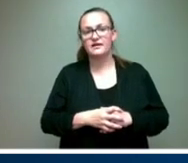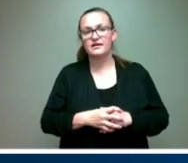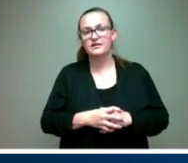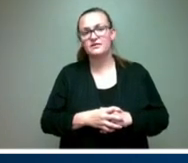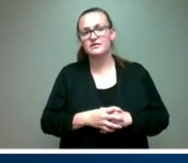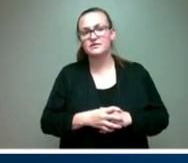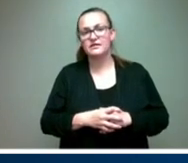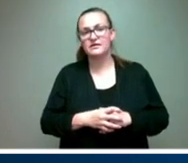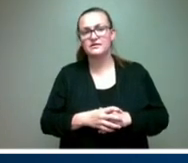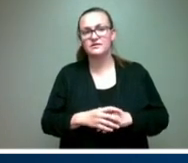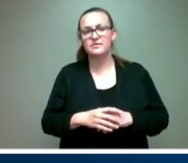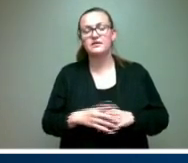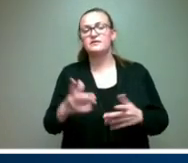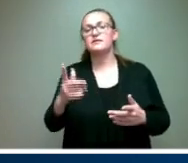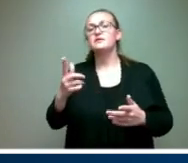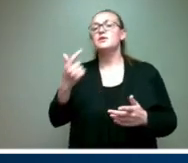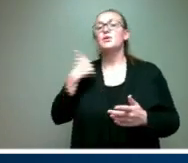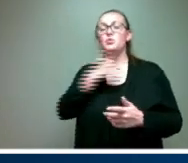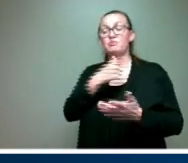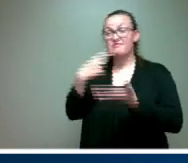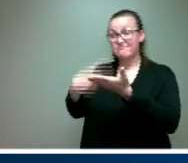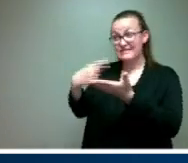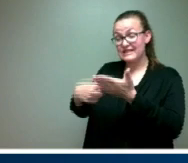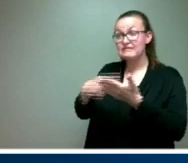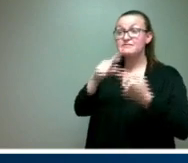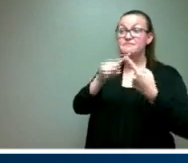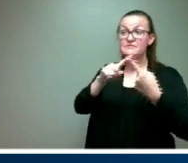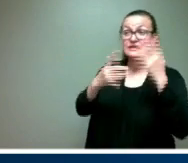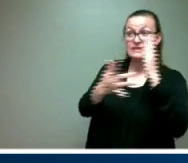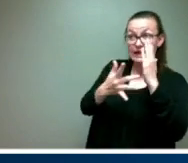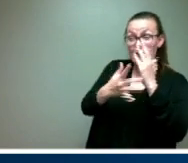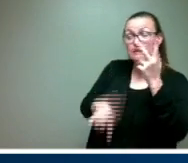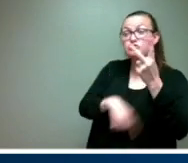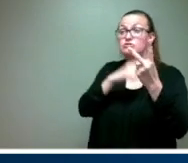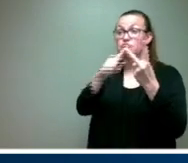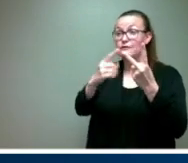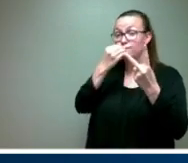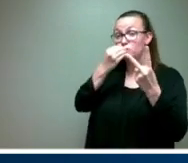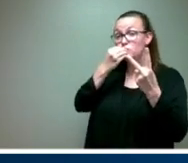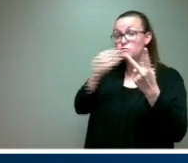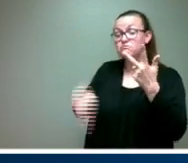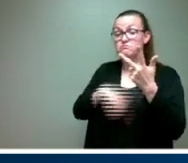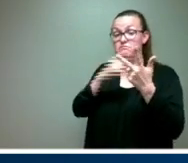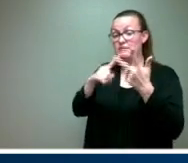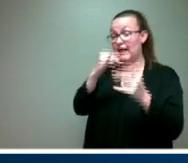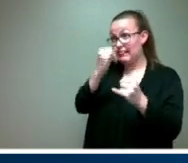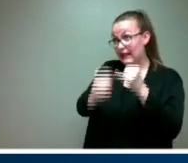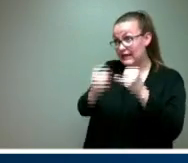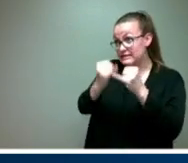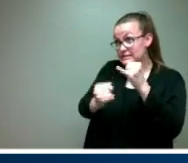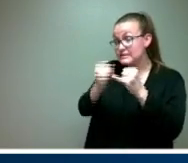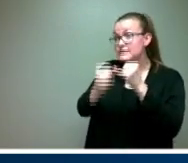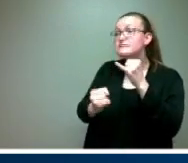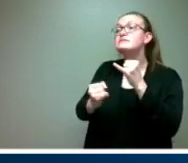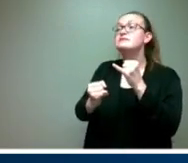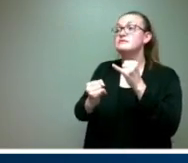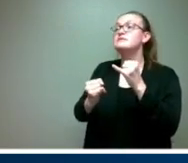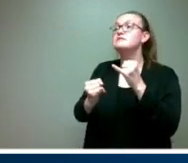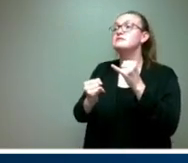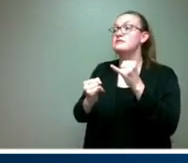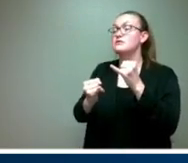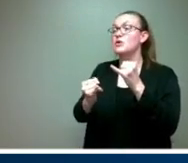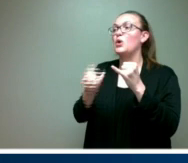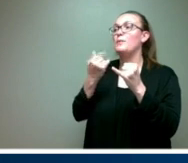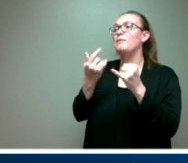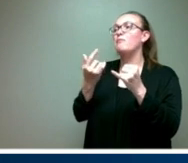we talked about technology, we talked about food, and the last piece we wanted to be sure we touched on before opening it up to questions from